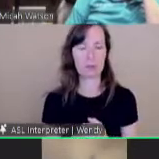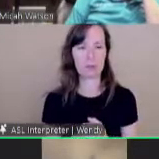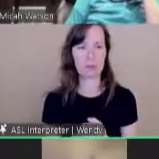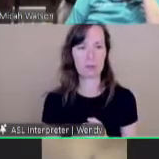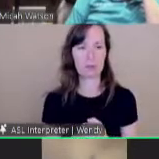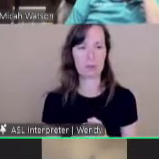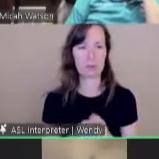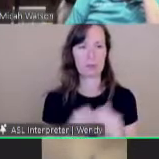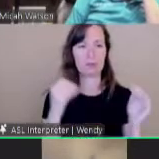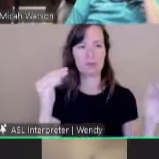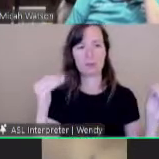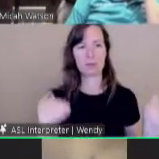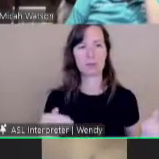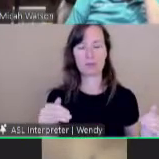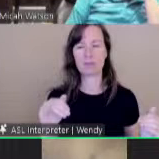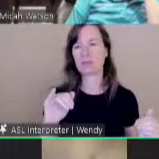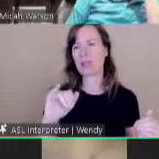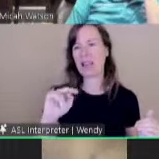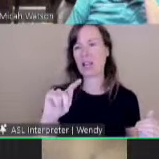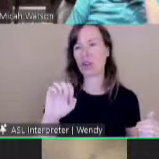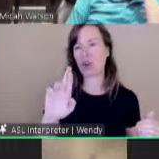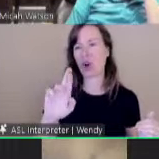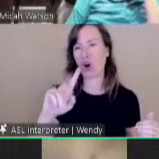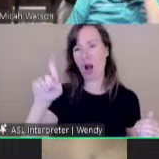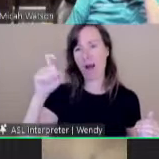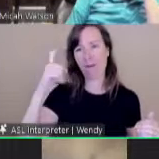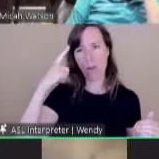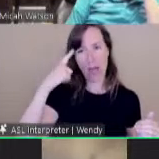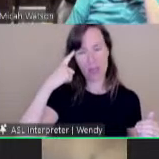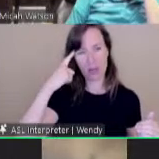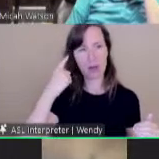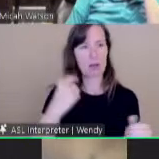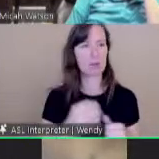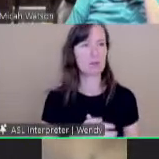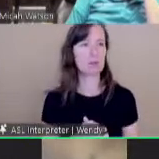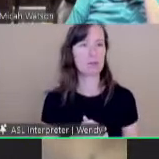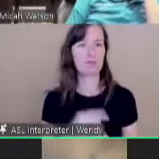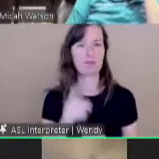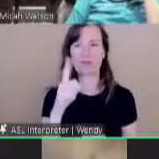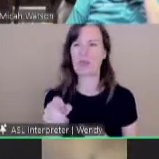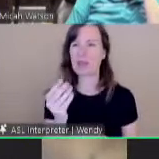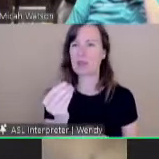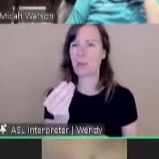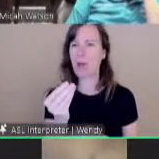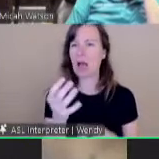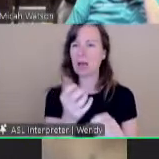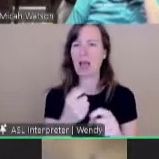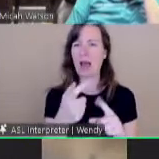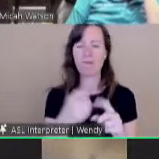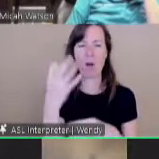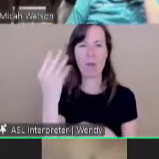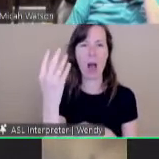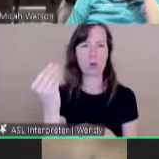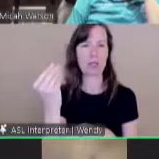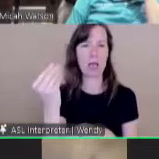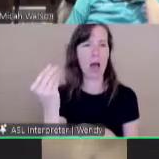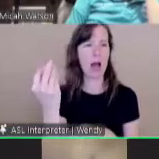The next section is intergovernmental. This is money that you're receiving from outside